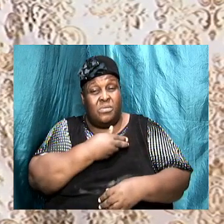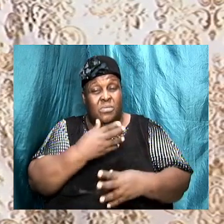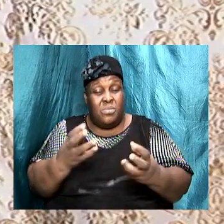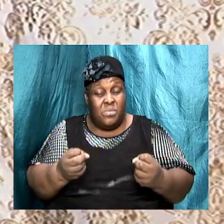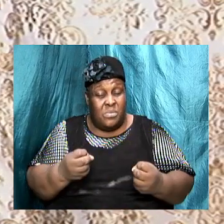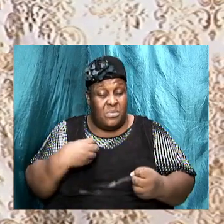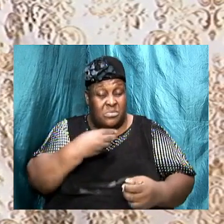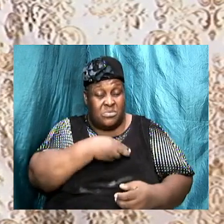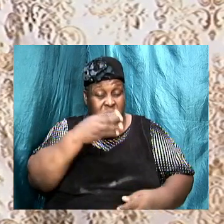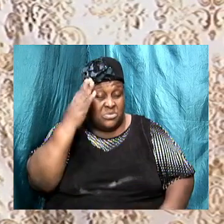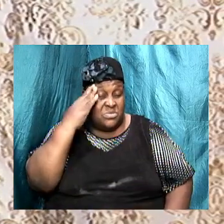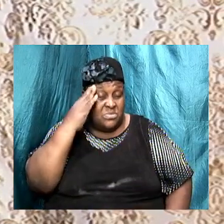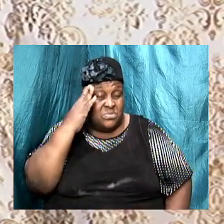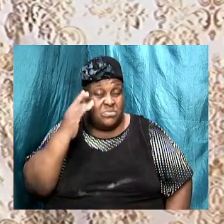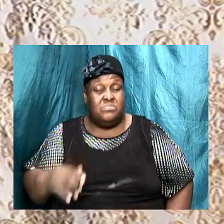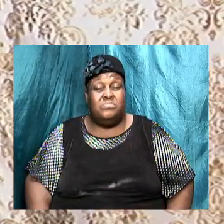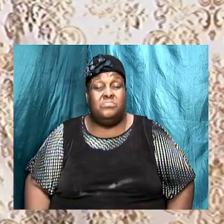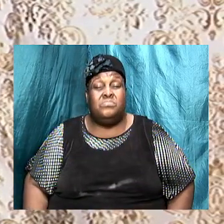know